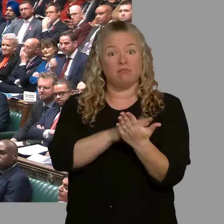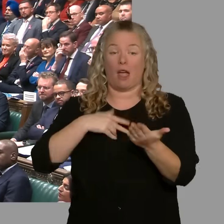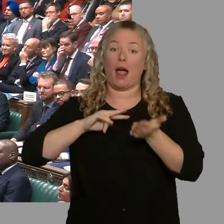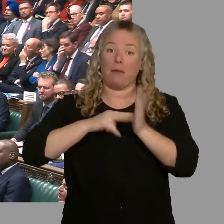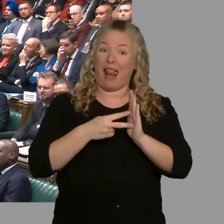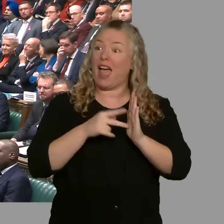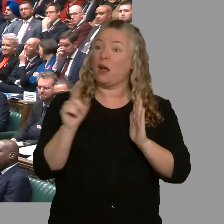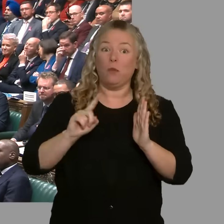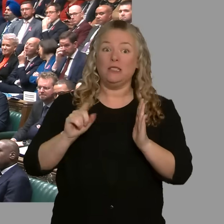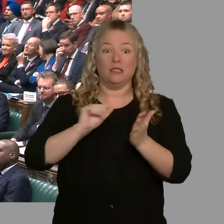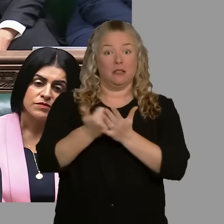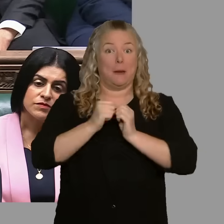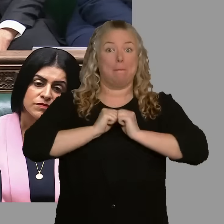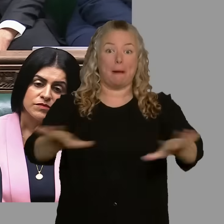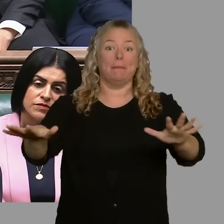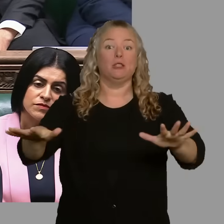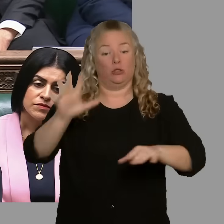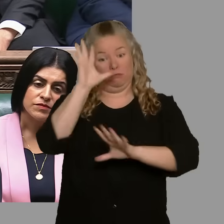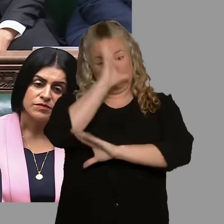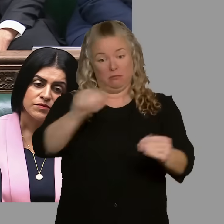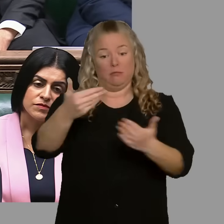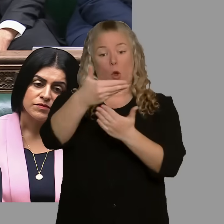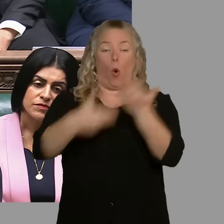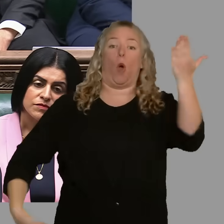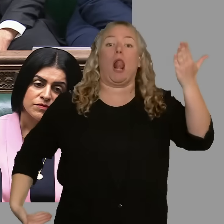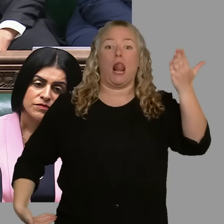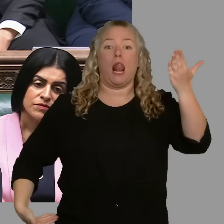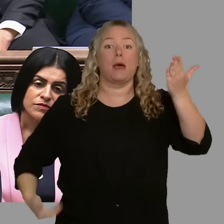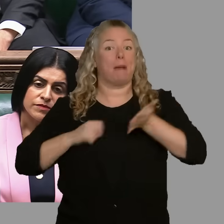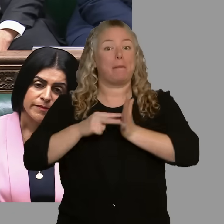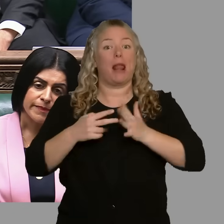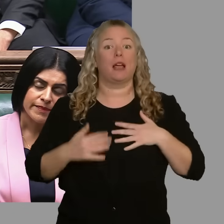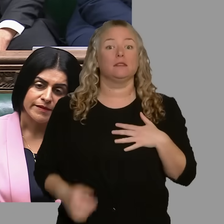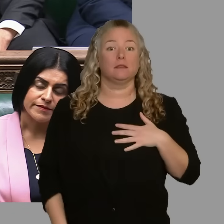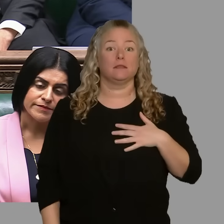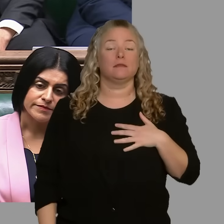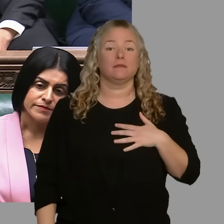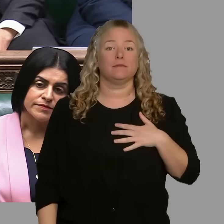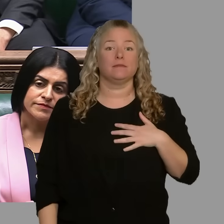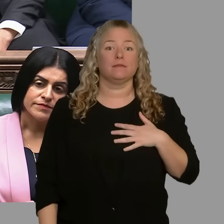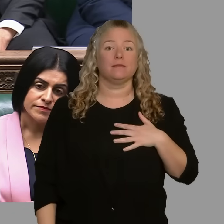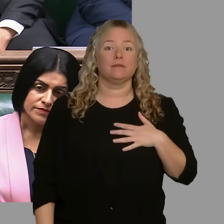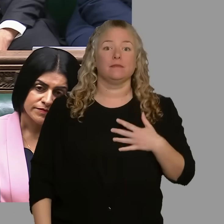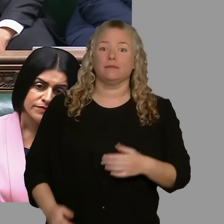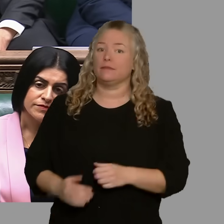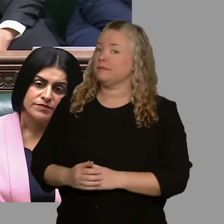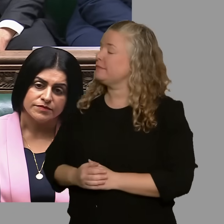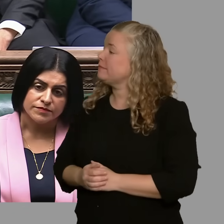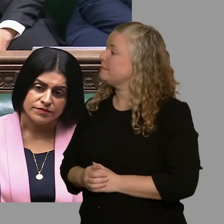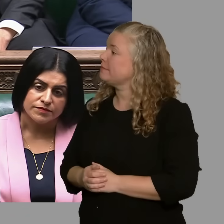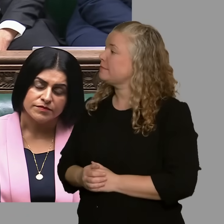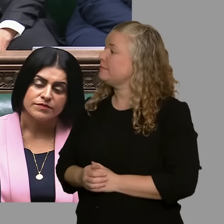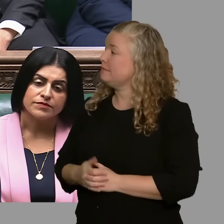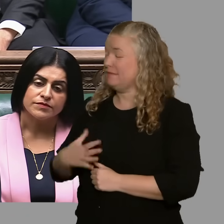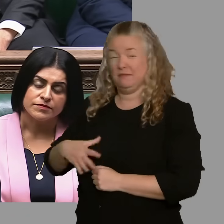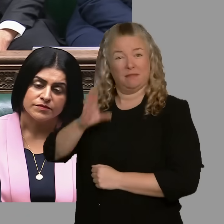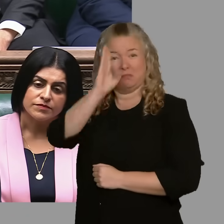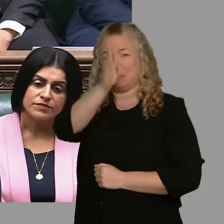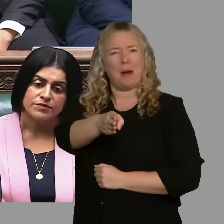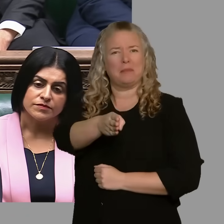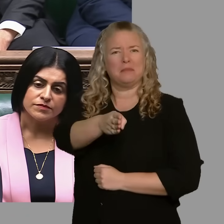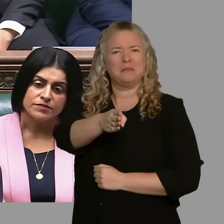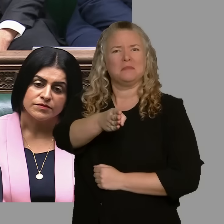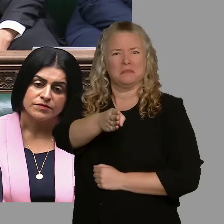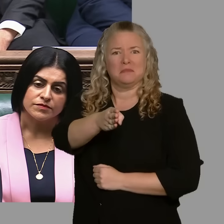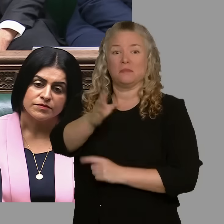the Conservatives been quicker in updating our legislation, a review that started in 2015, these individuals could